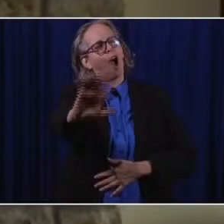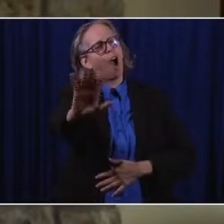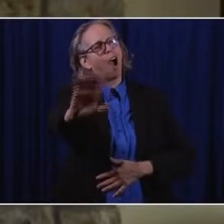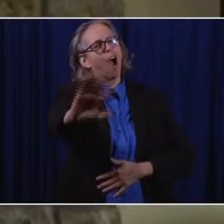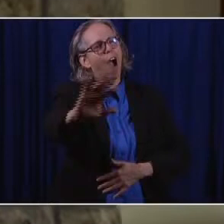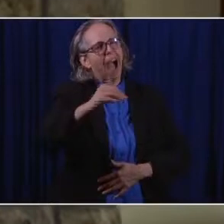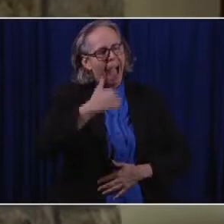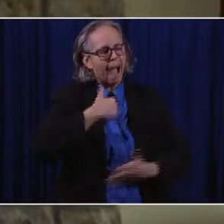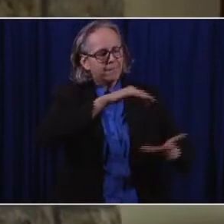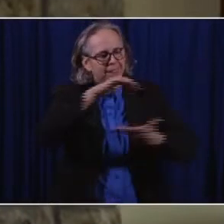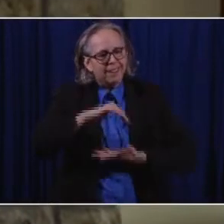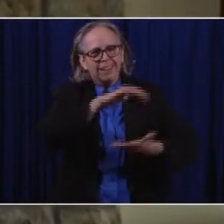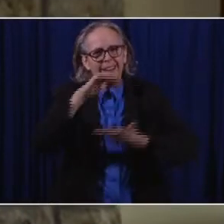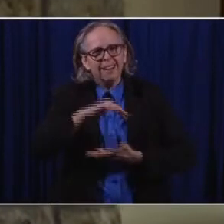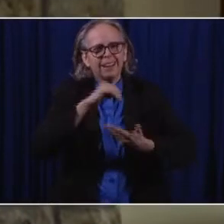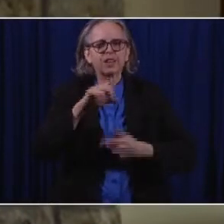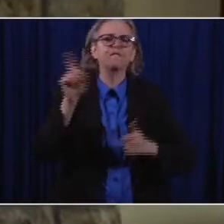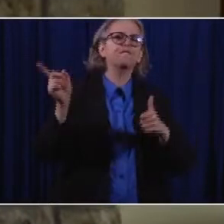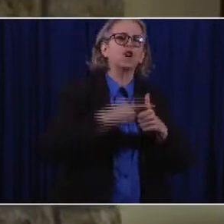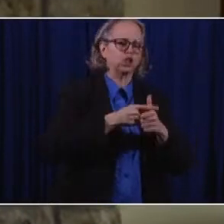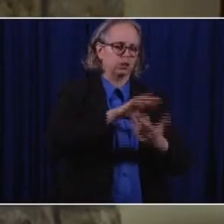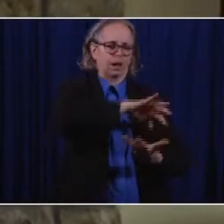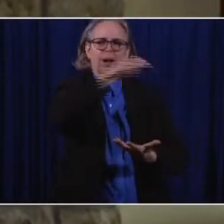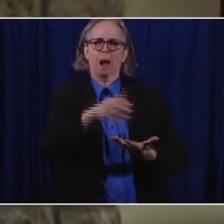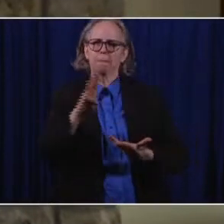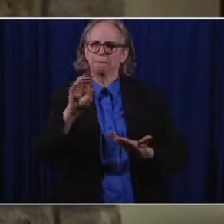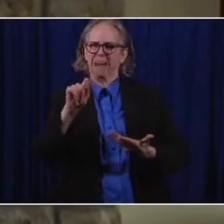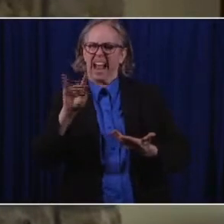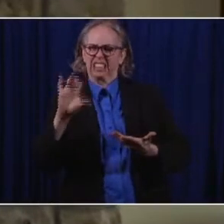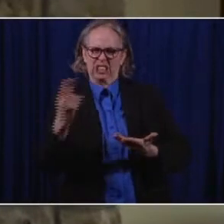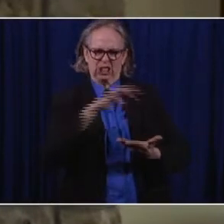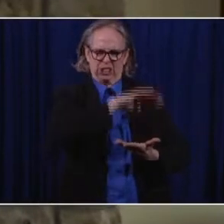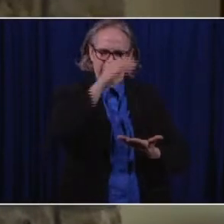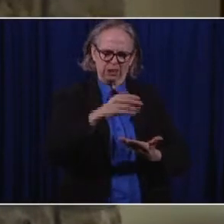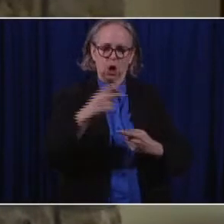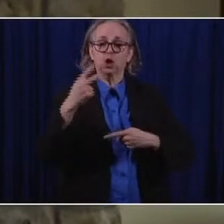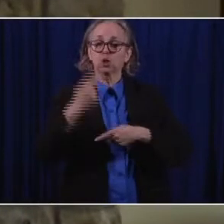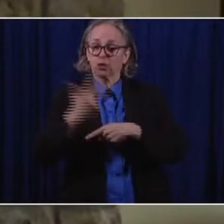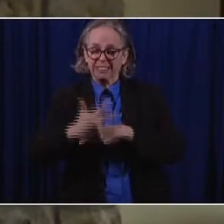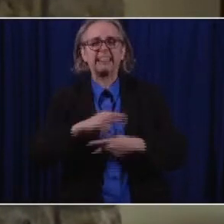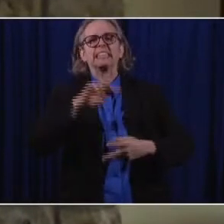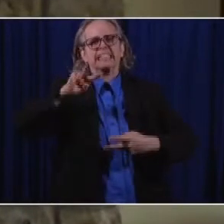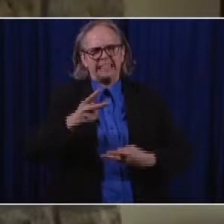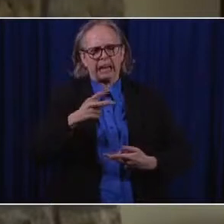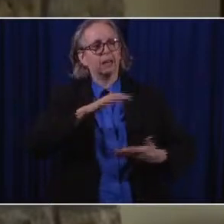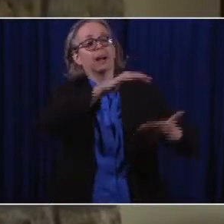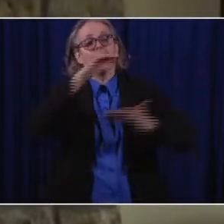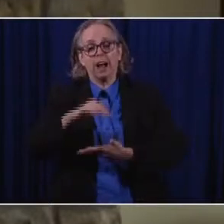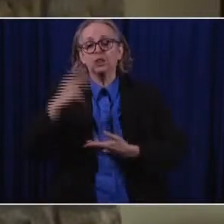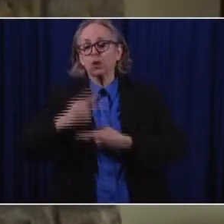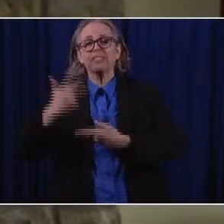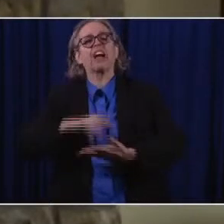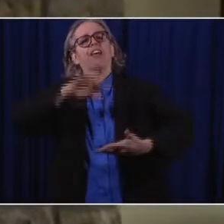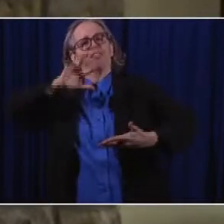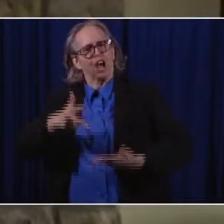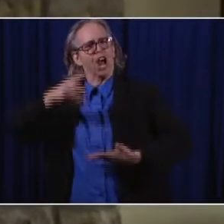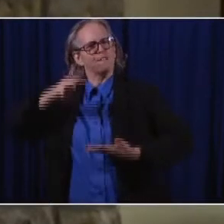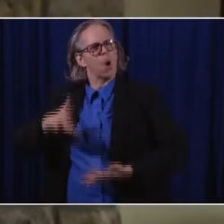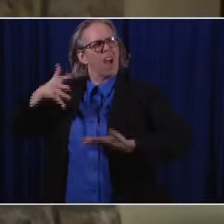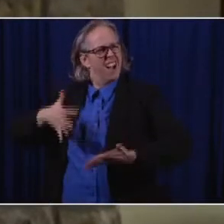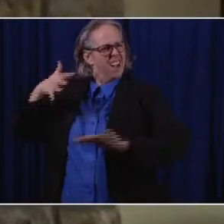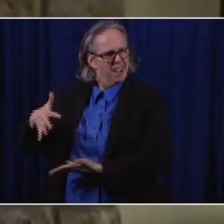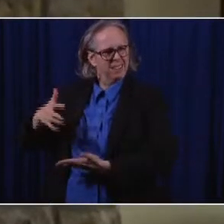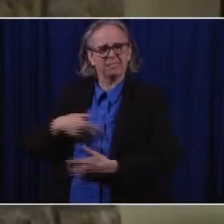understanding. Batches will be coming in every few days, but we'll have a specific priority list,